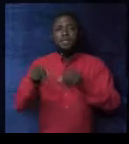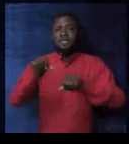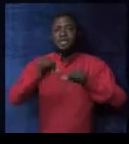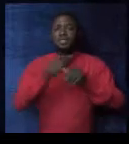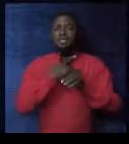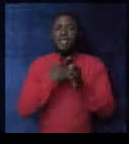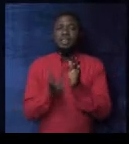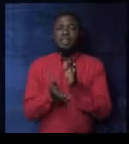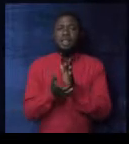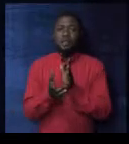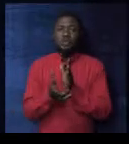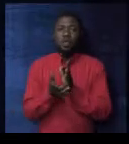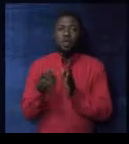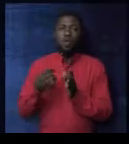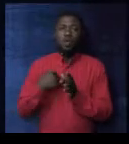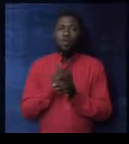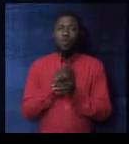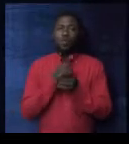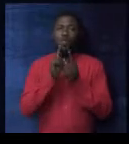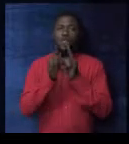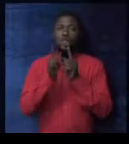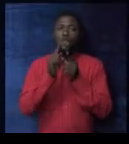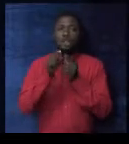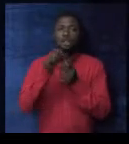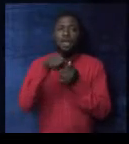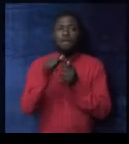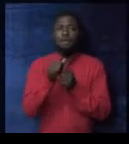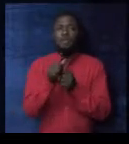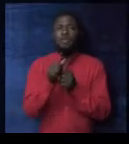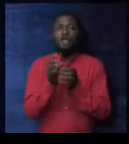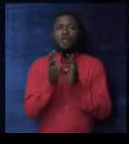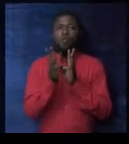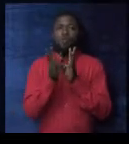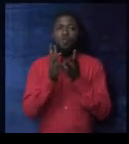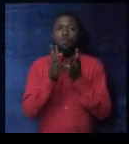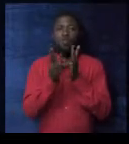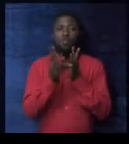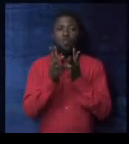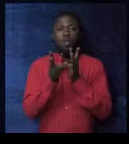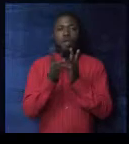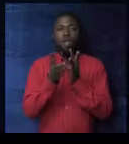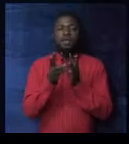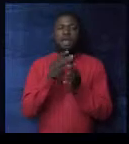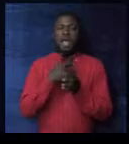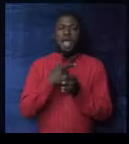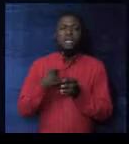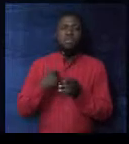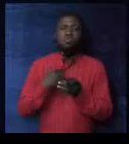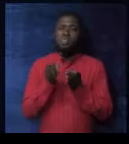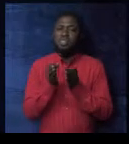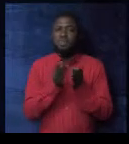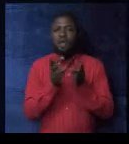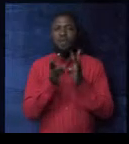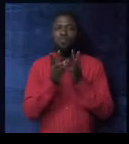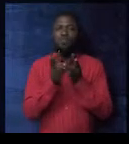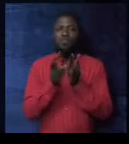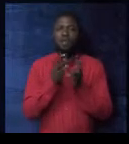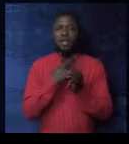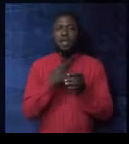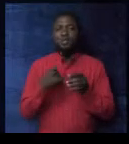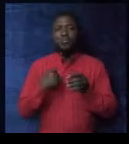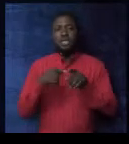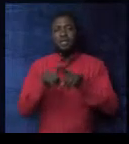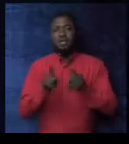Basic Science and Technology, we talked about weather. There we defined weather and